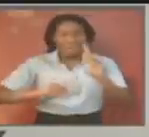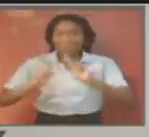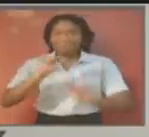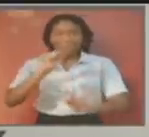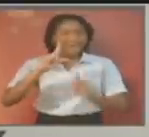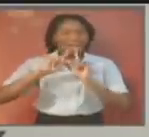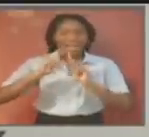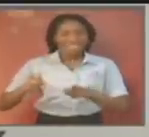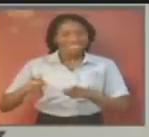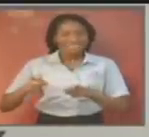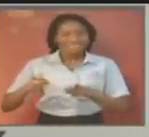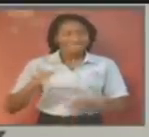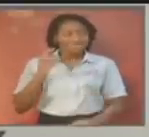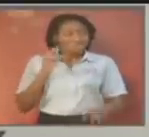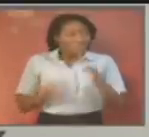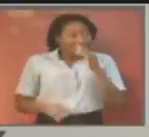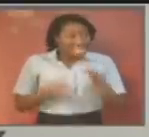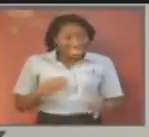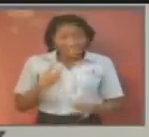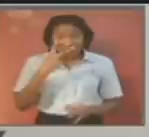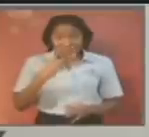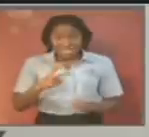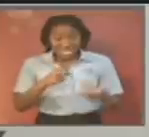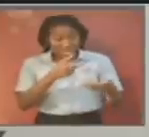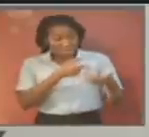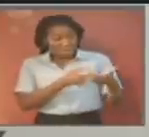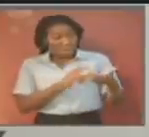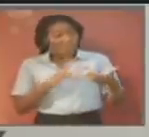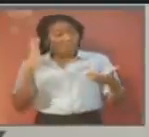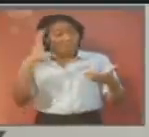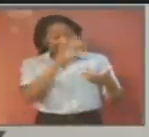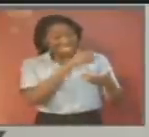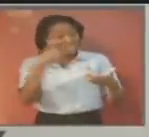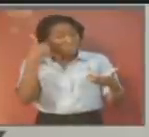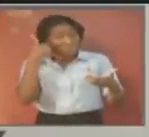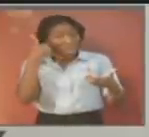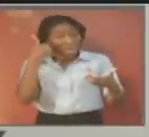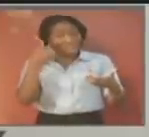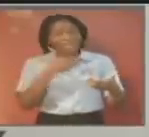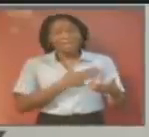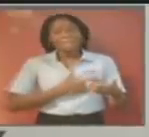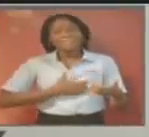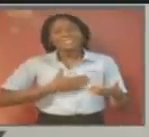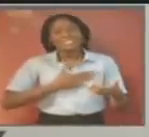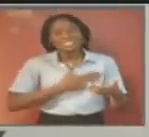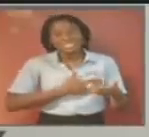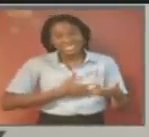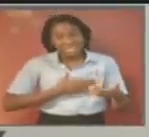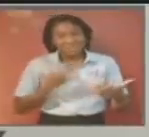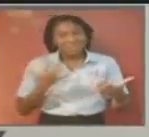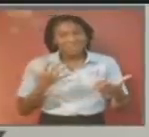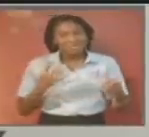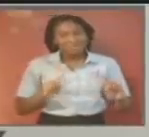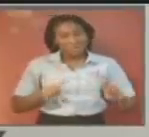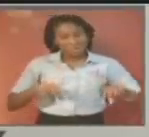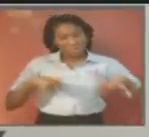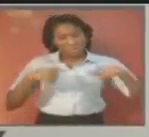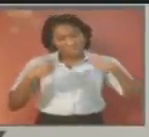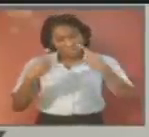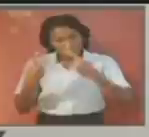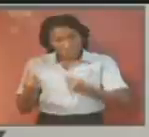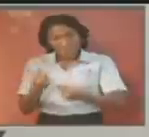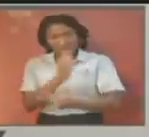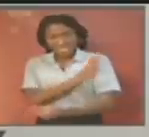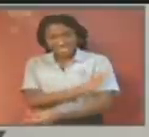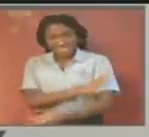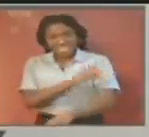know. If for some reason you miss your call, please visit your designated center between 8